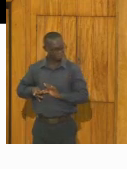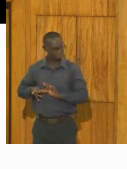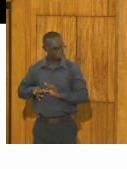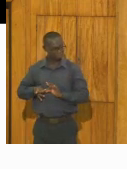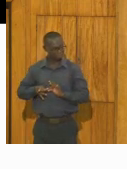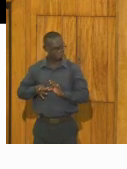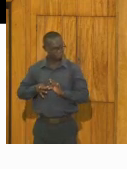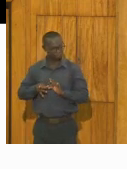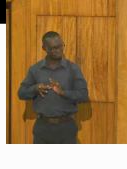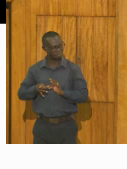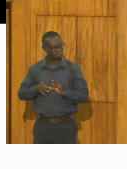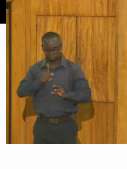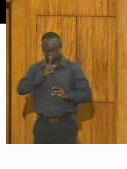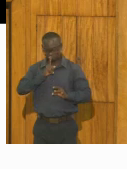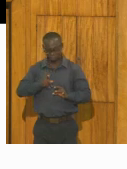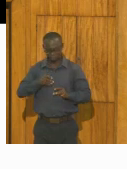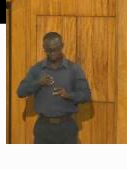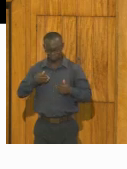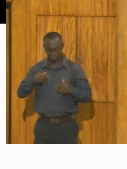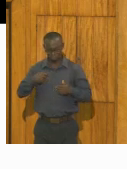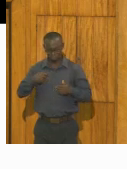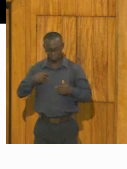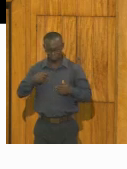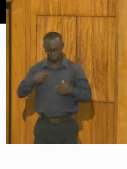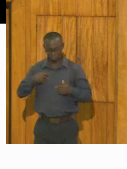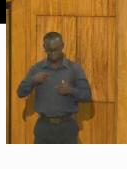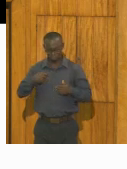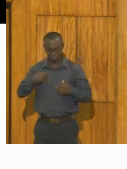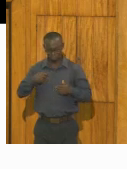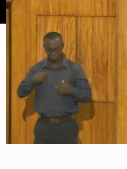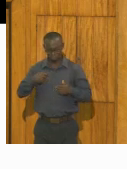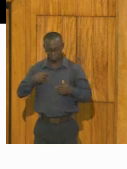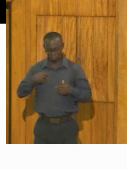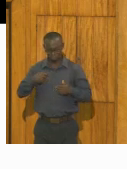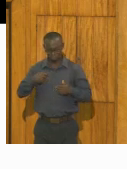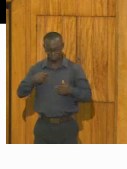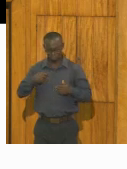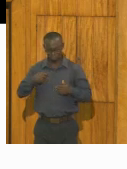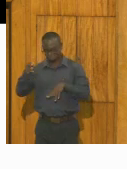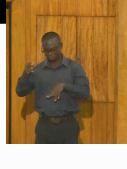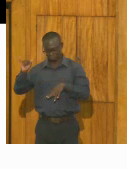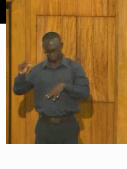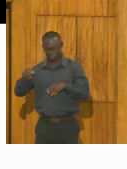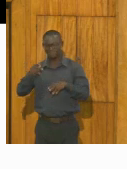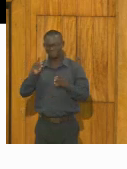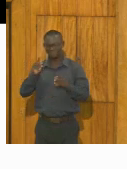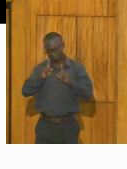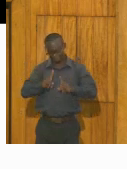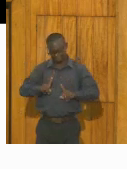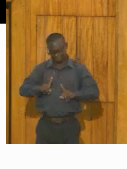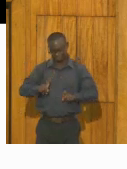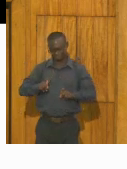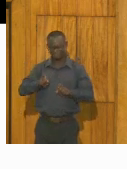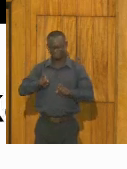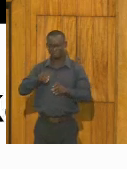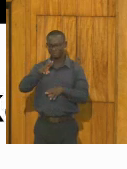Lessons, of course, we have had improved HIV syphilis testing coverage amongst